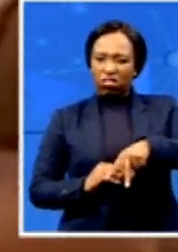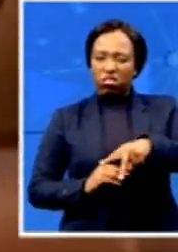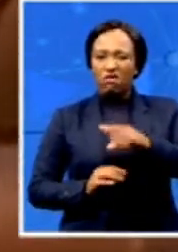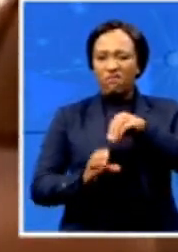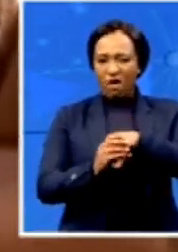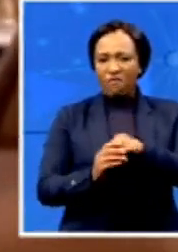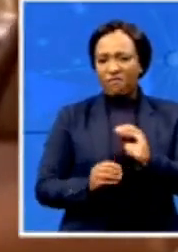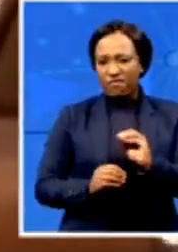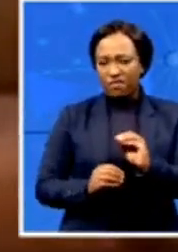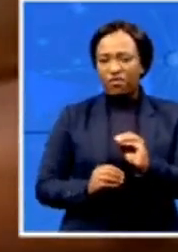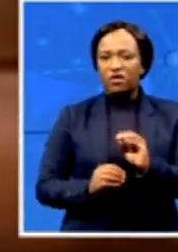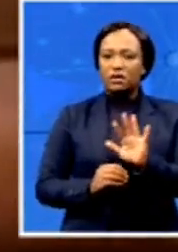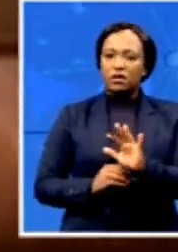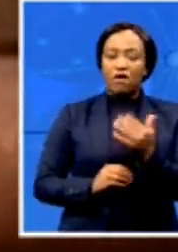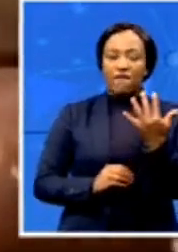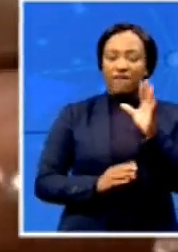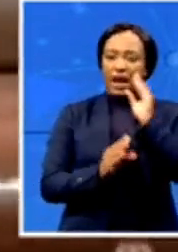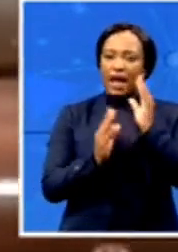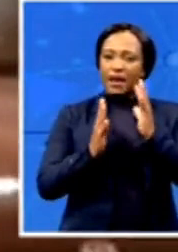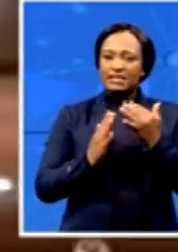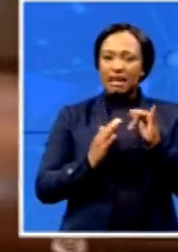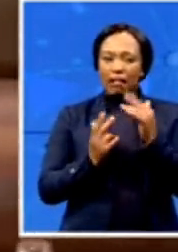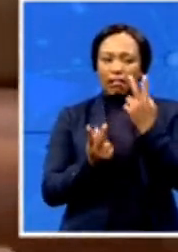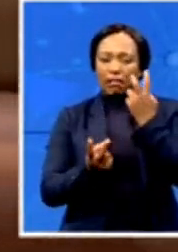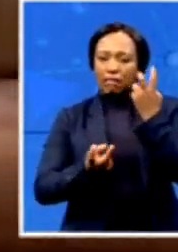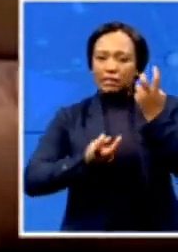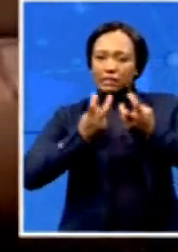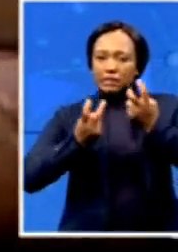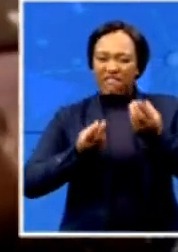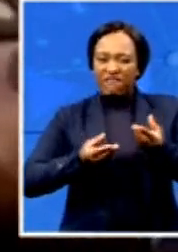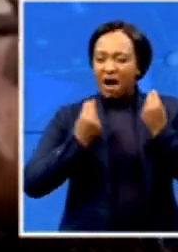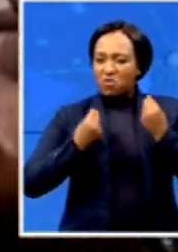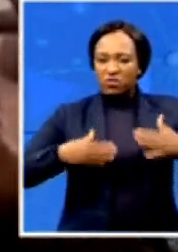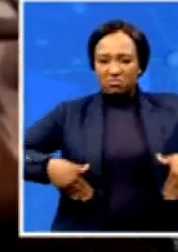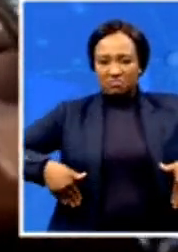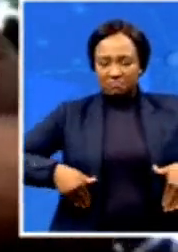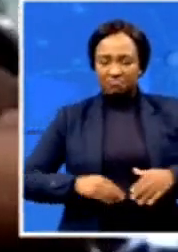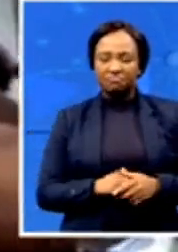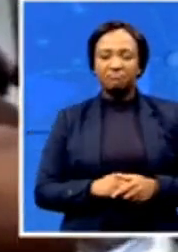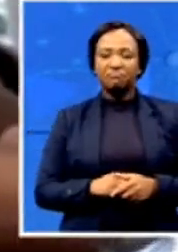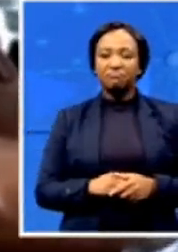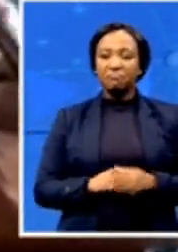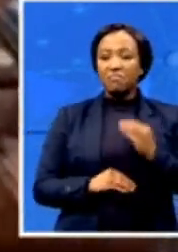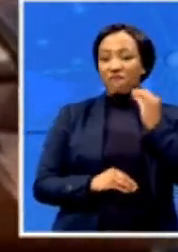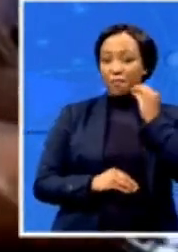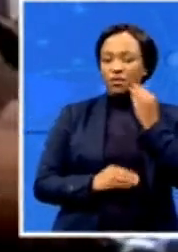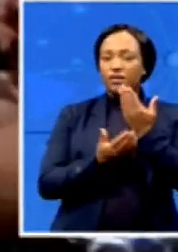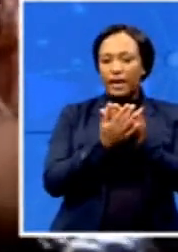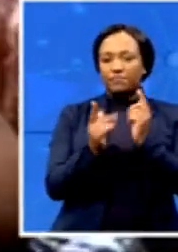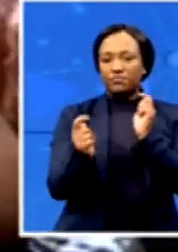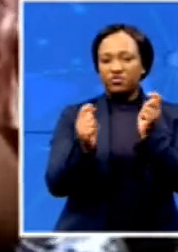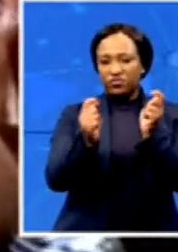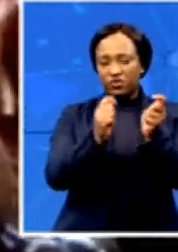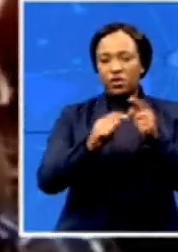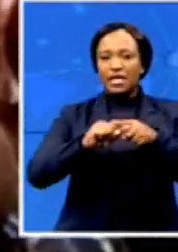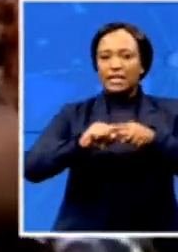learners who are still unaccounted for, but that information may change depending on new discoveries and